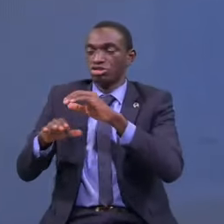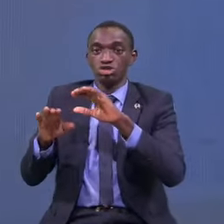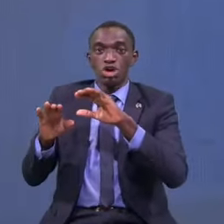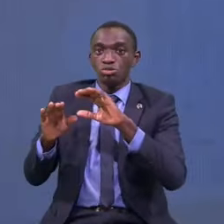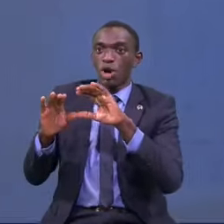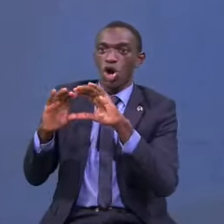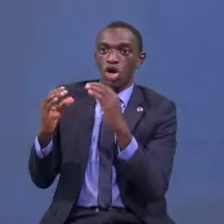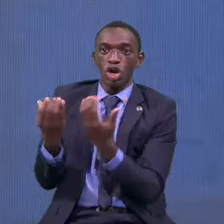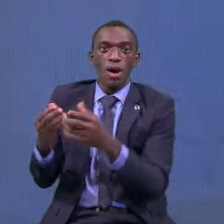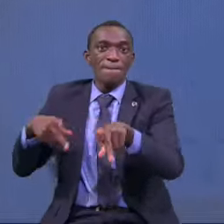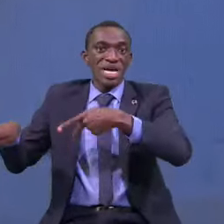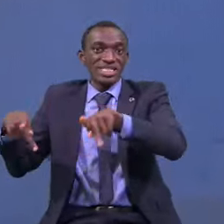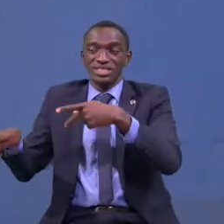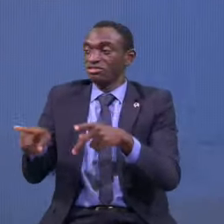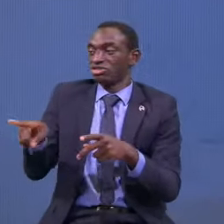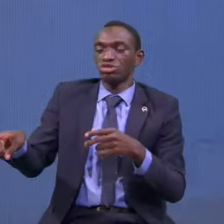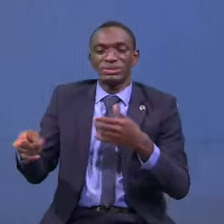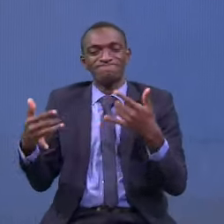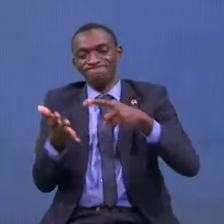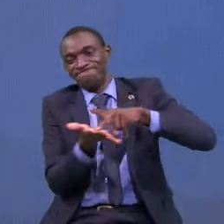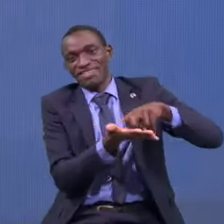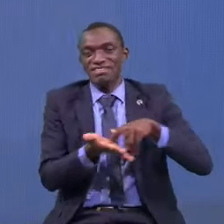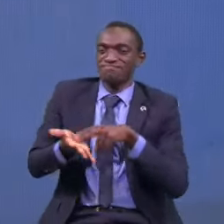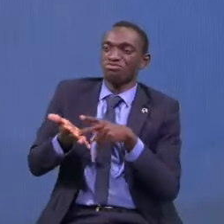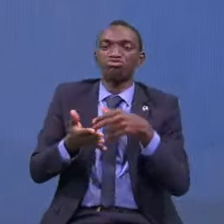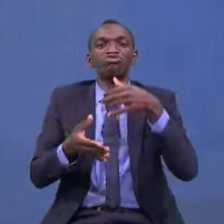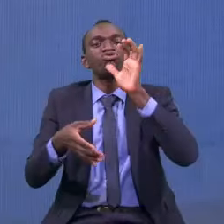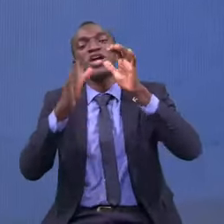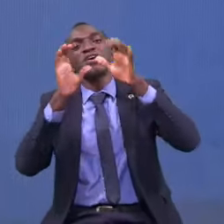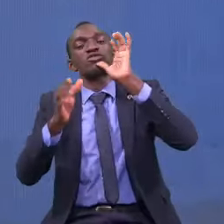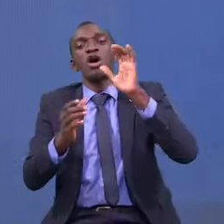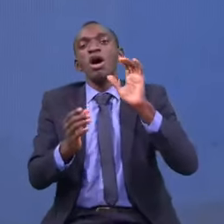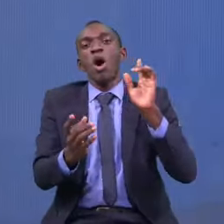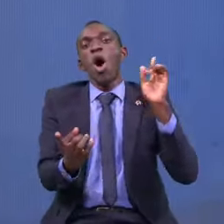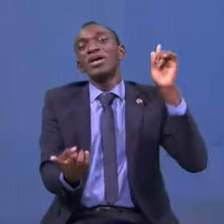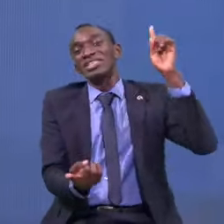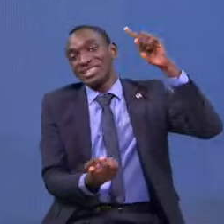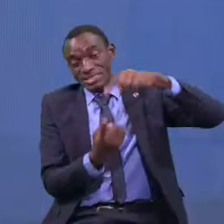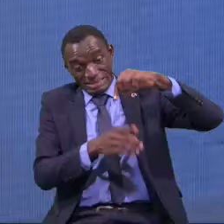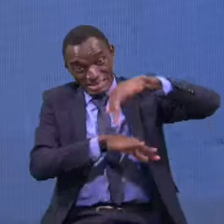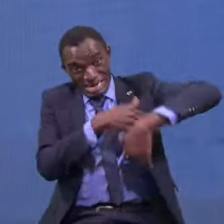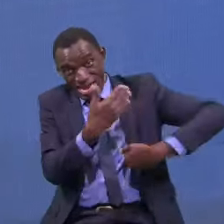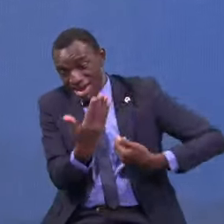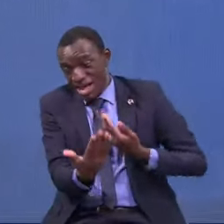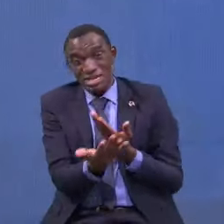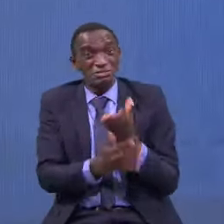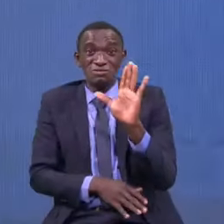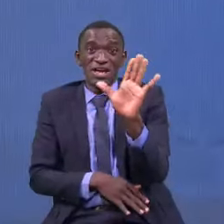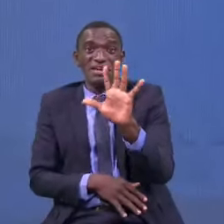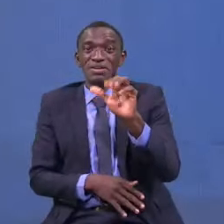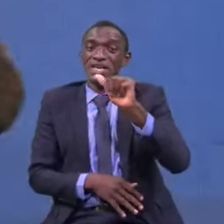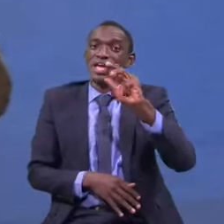and drink and do all that in the night until 5 a.m. and then on Sunday